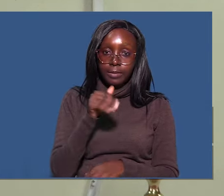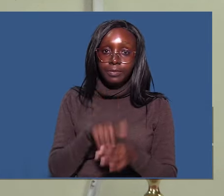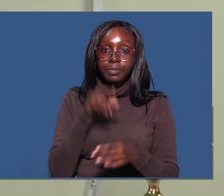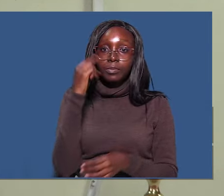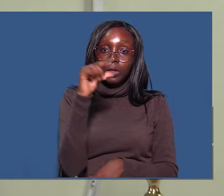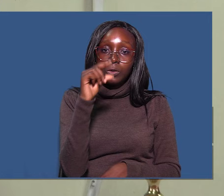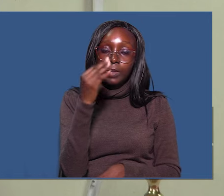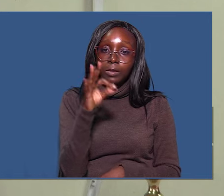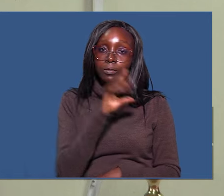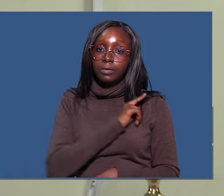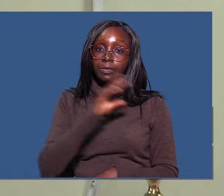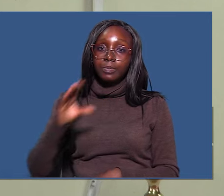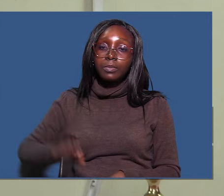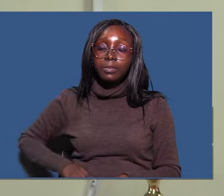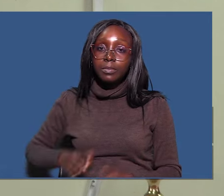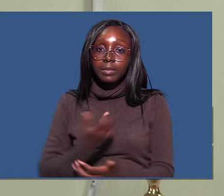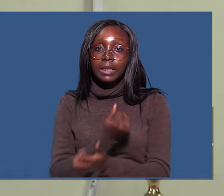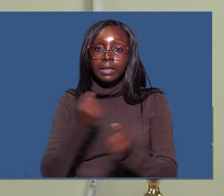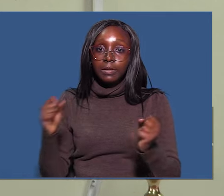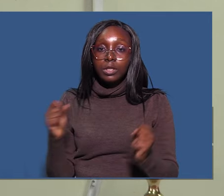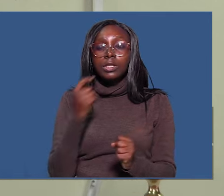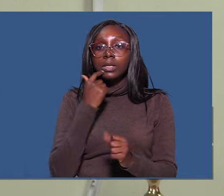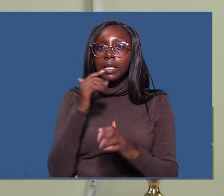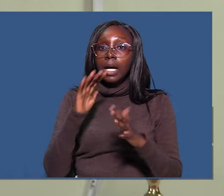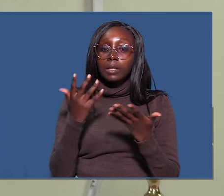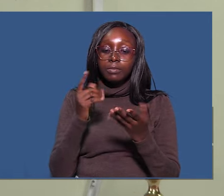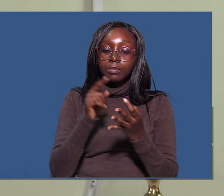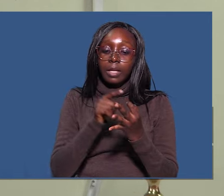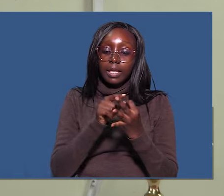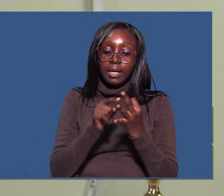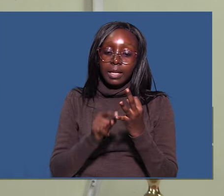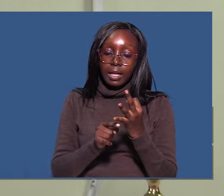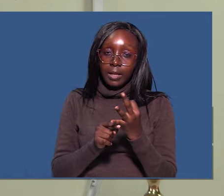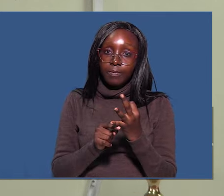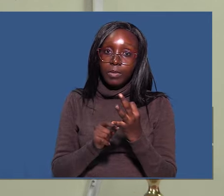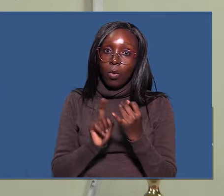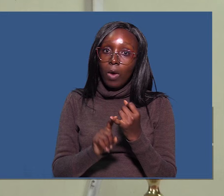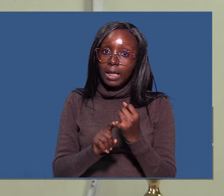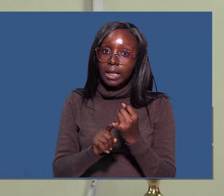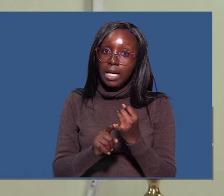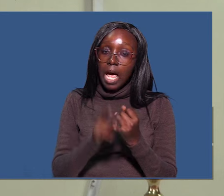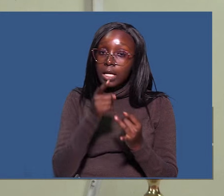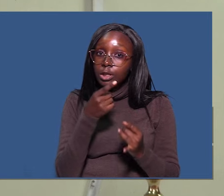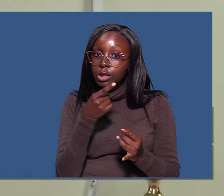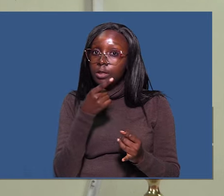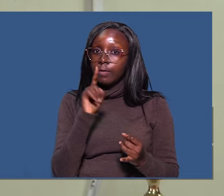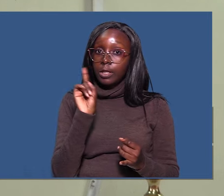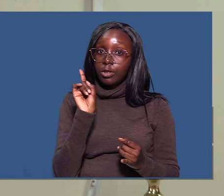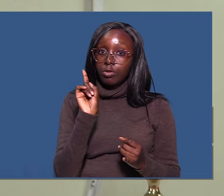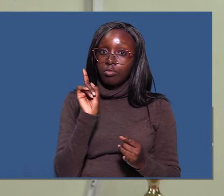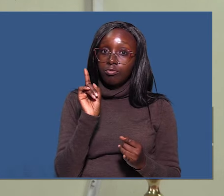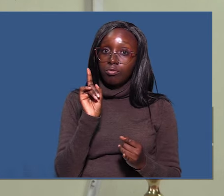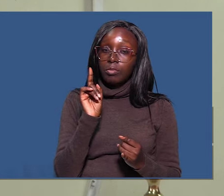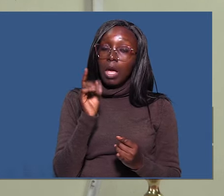of Christ. Salvation is said to be in three tenses. That is justification, that is past,